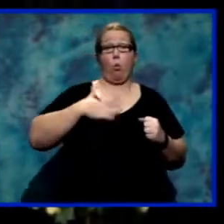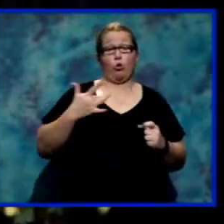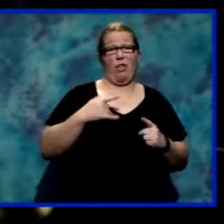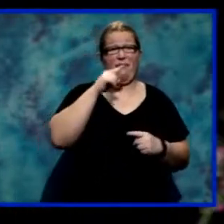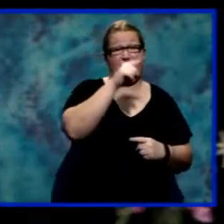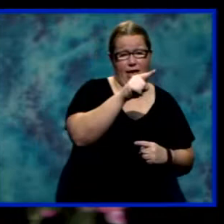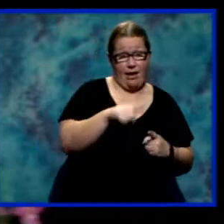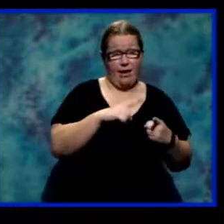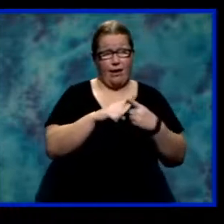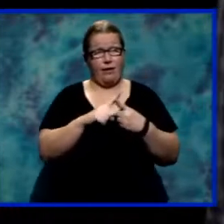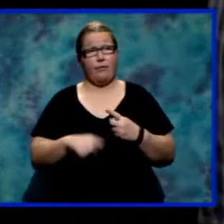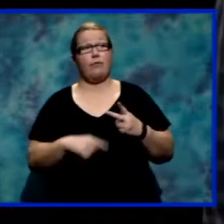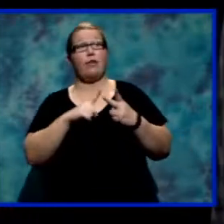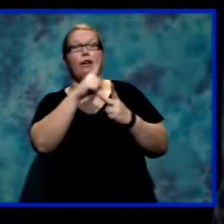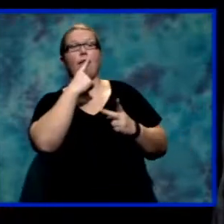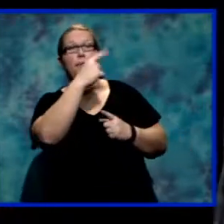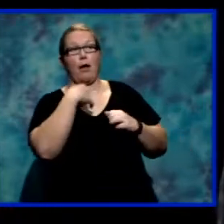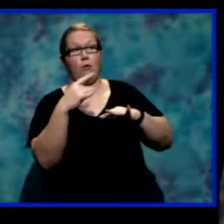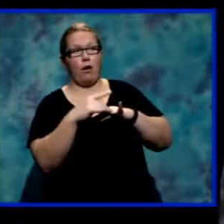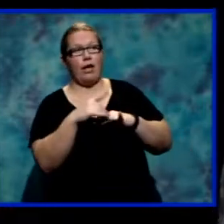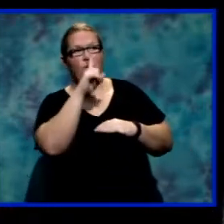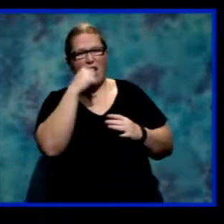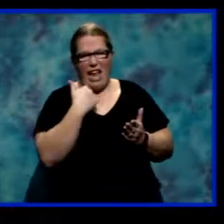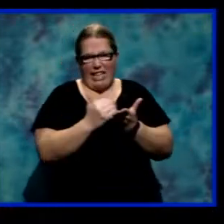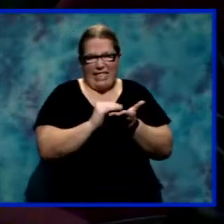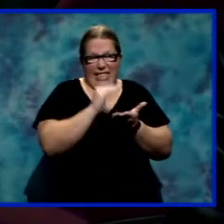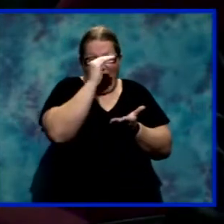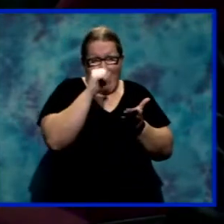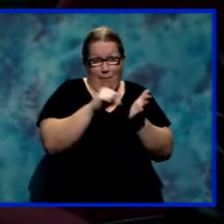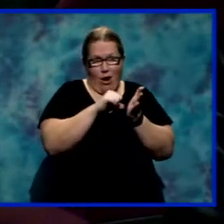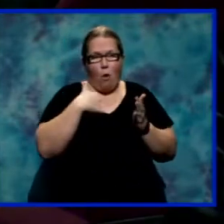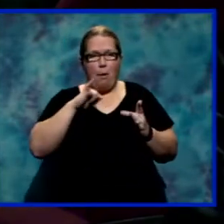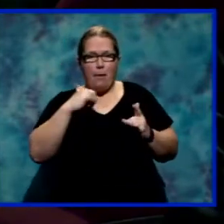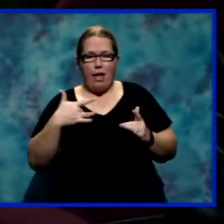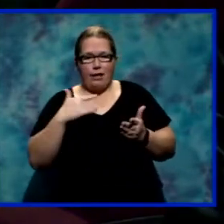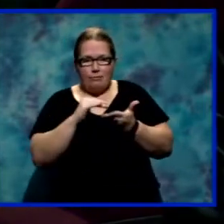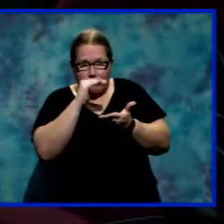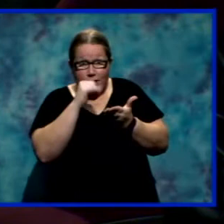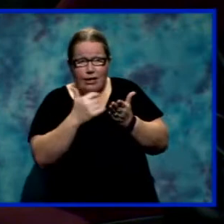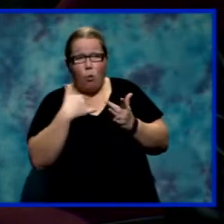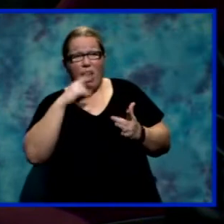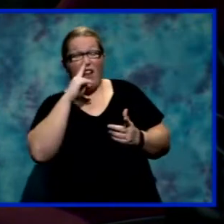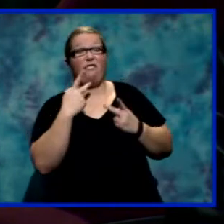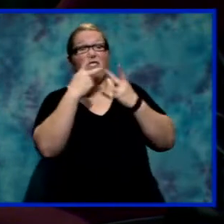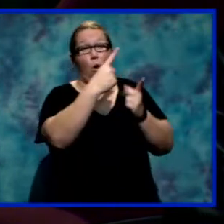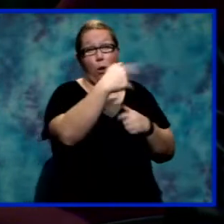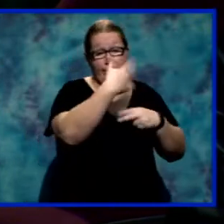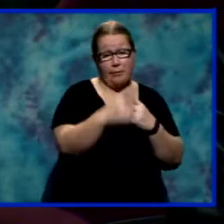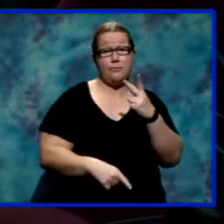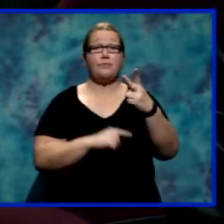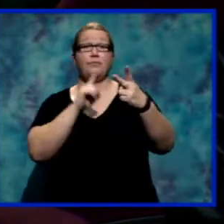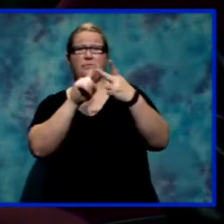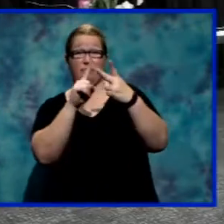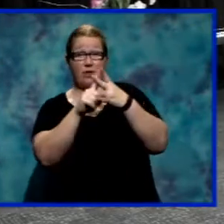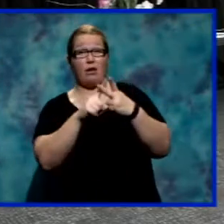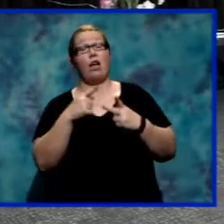very least, Liska, if we could just save some money up, we're going to go and visit Alaska one day. But the other thing it makes me want to do, and you should